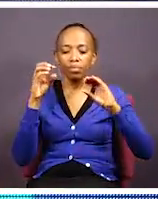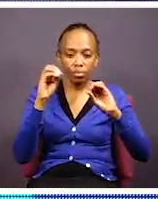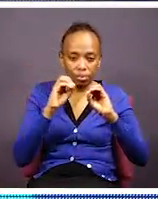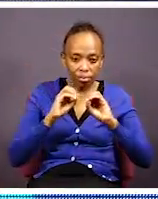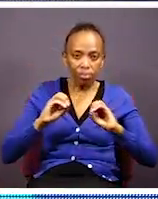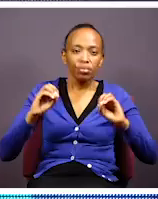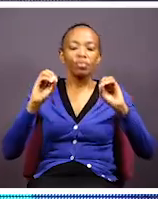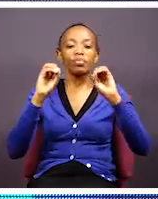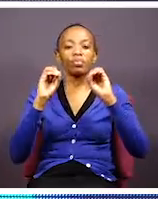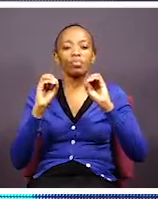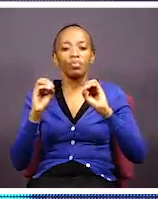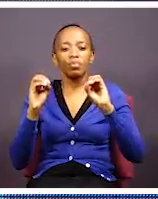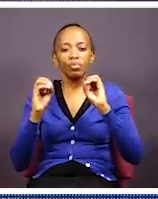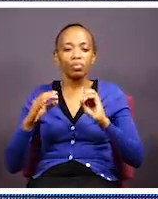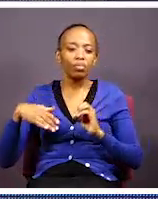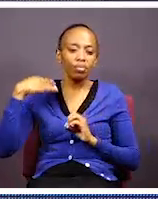jesus